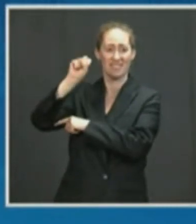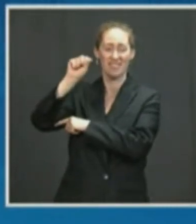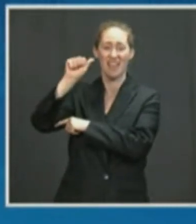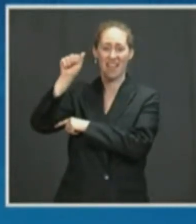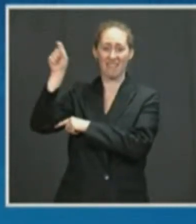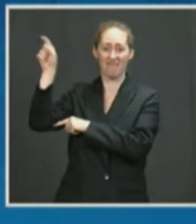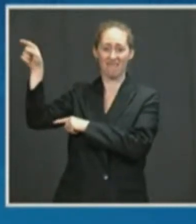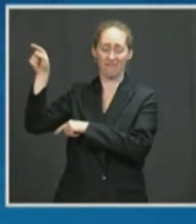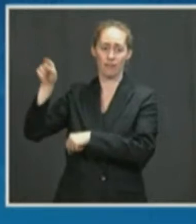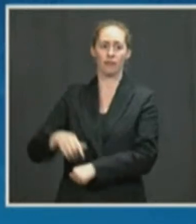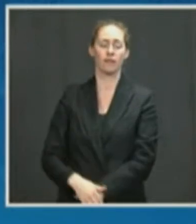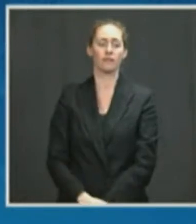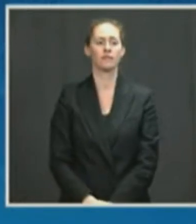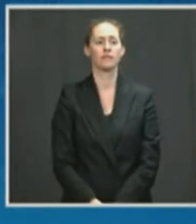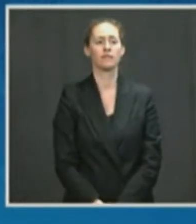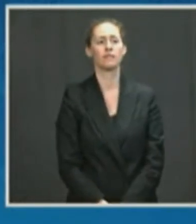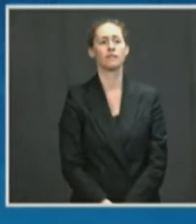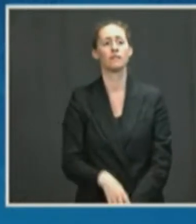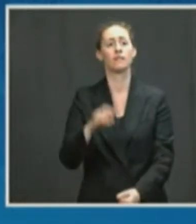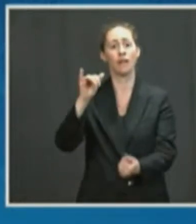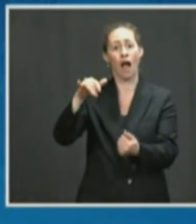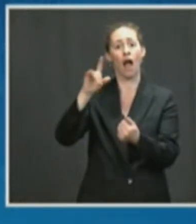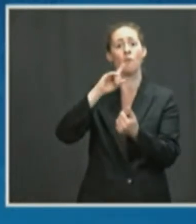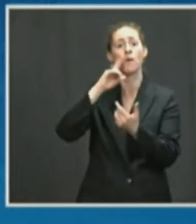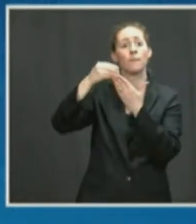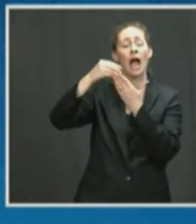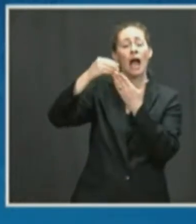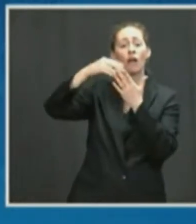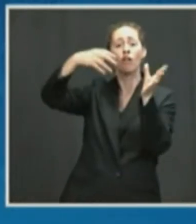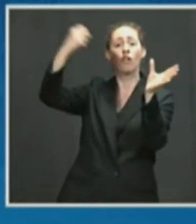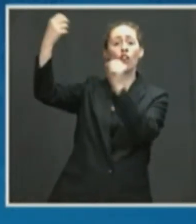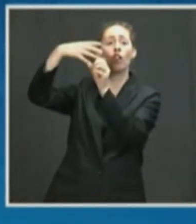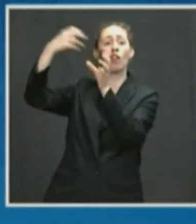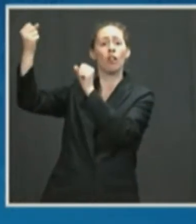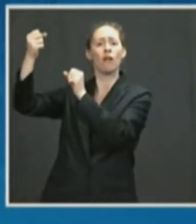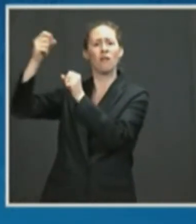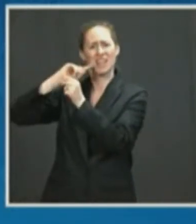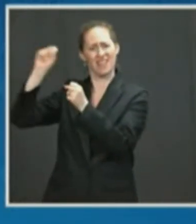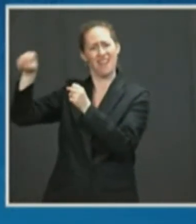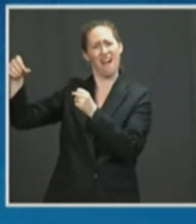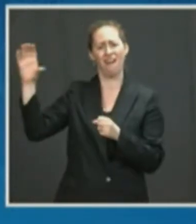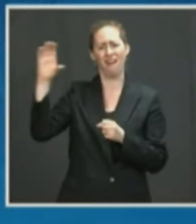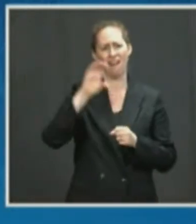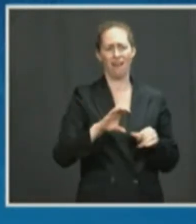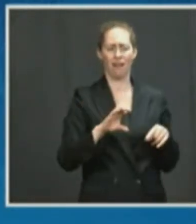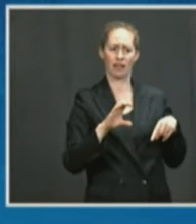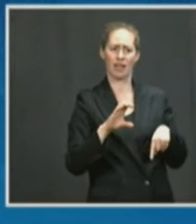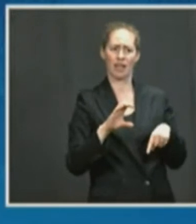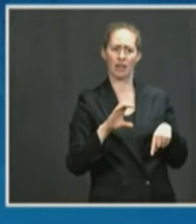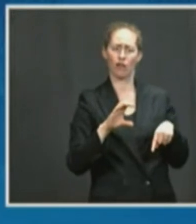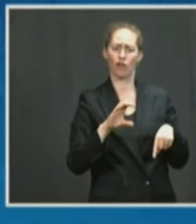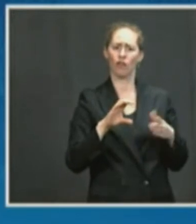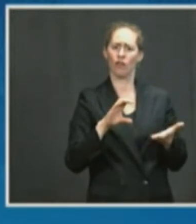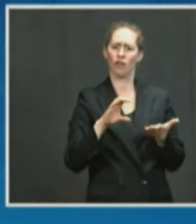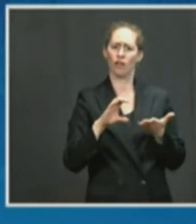back to Guatemala to be used to further strengthen criminal prosecution in our justice system.